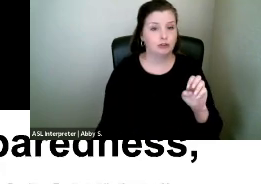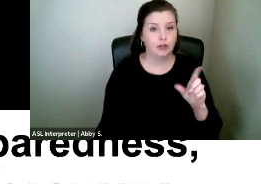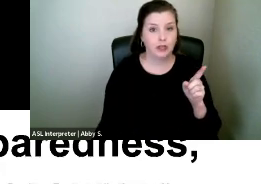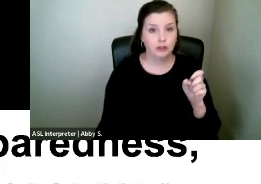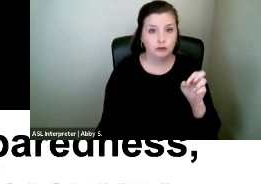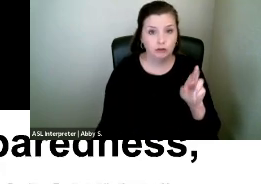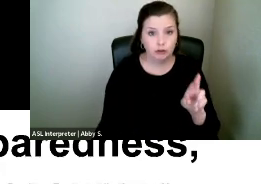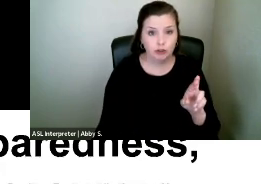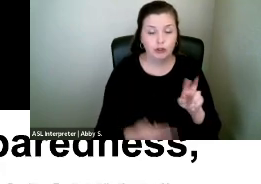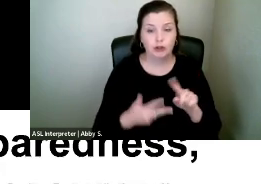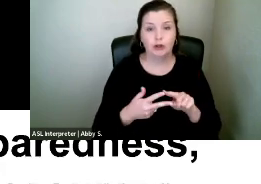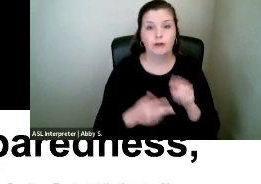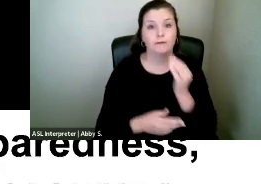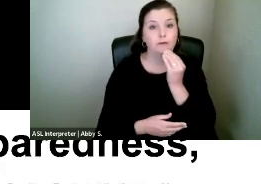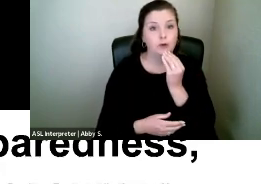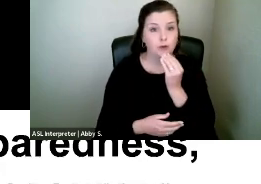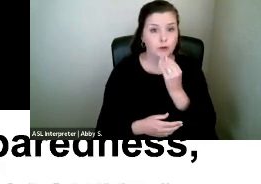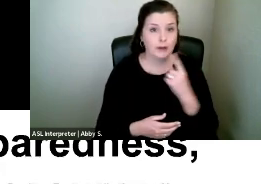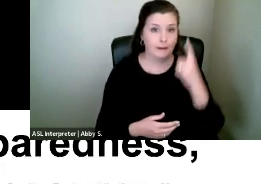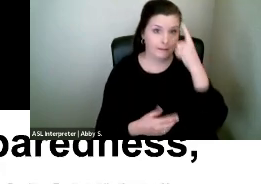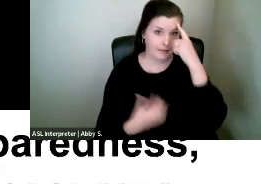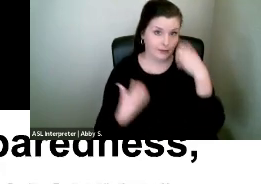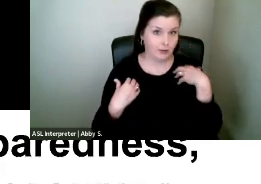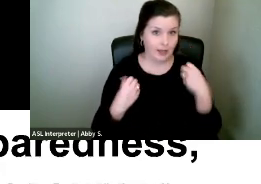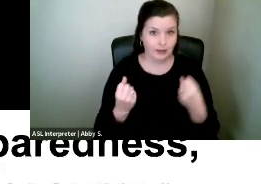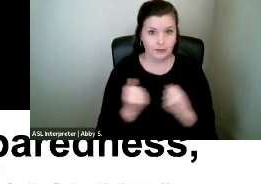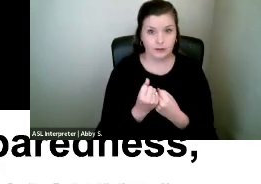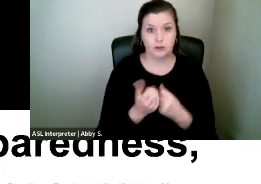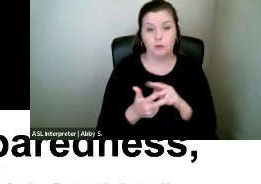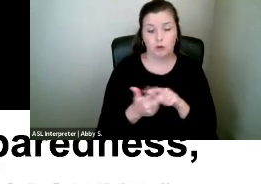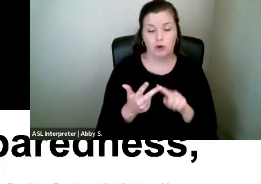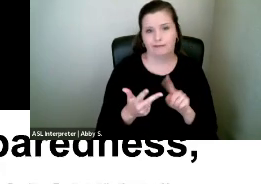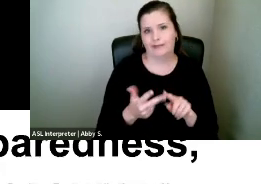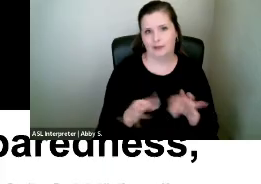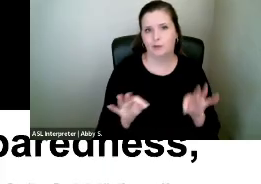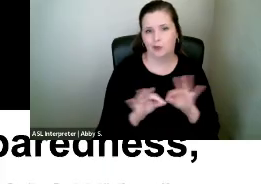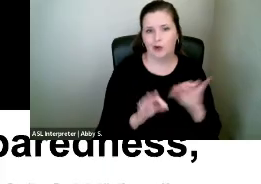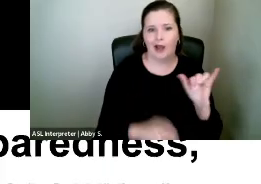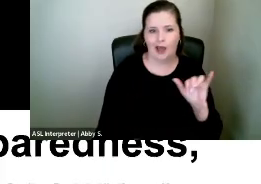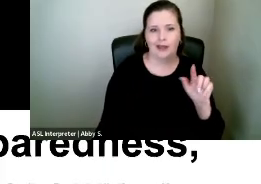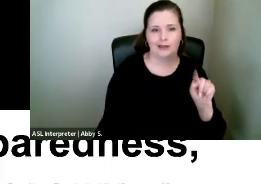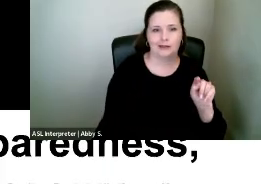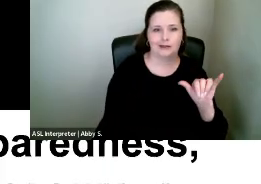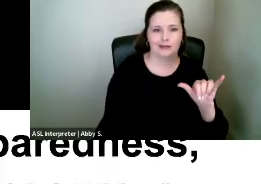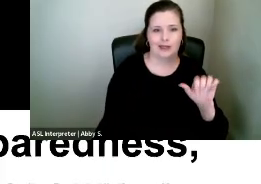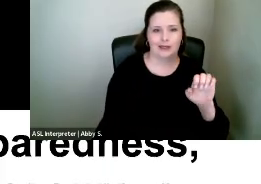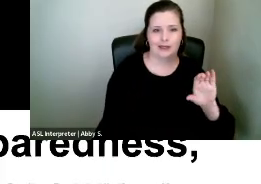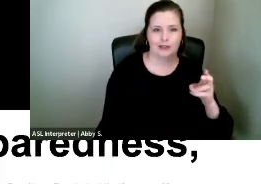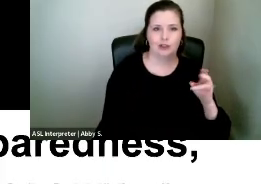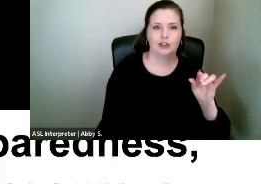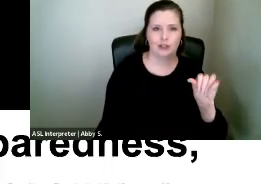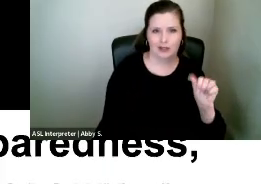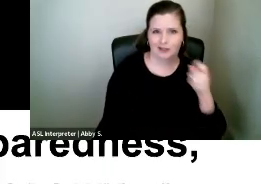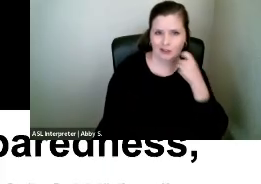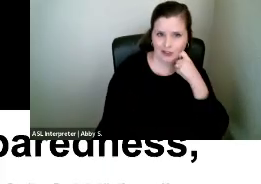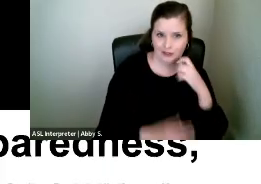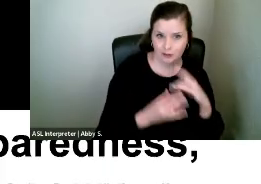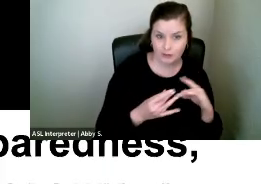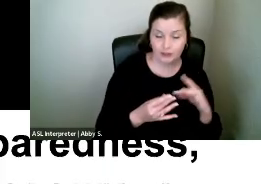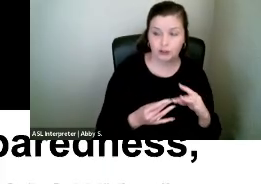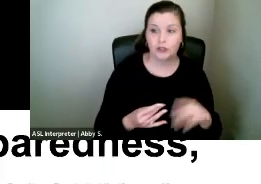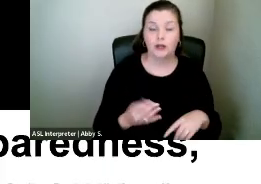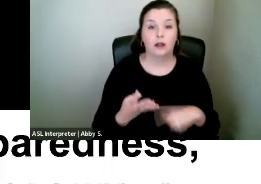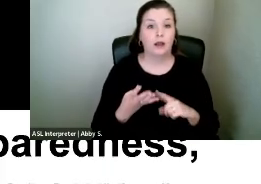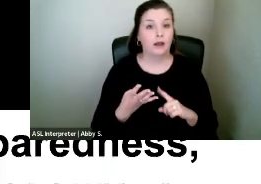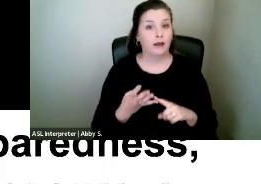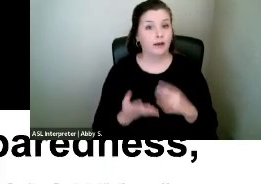food, mental health support, which is very important, as Taisha mentioned. They might offer financial help, help